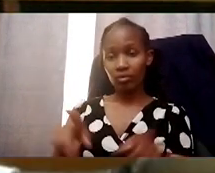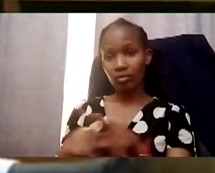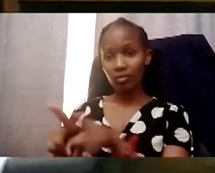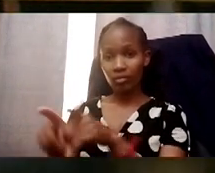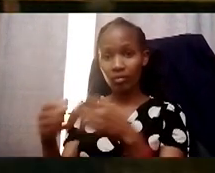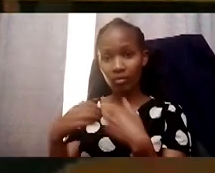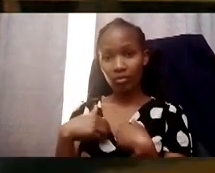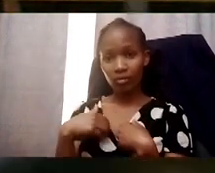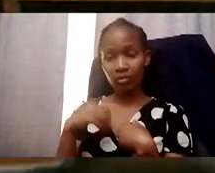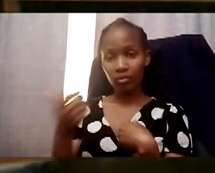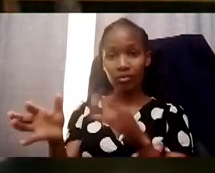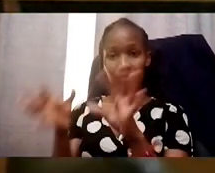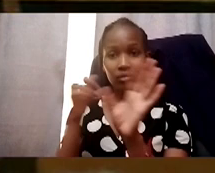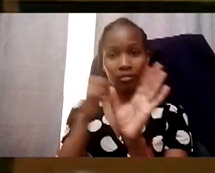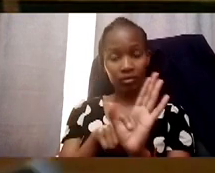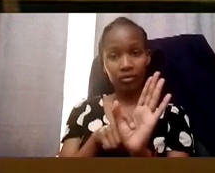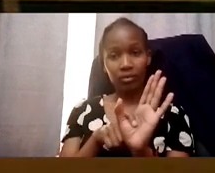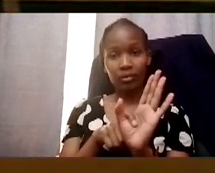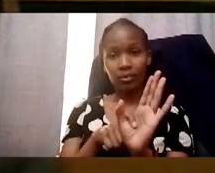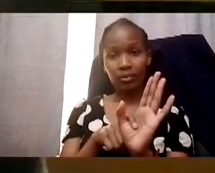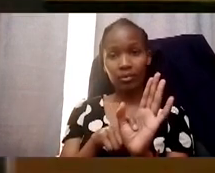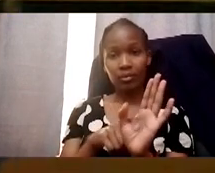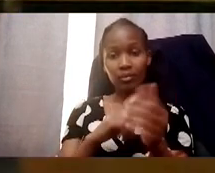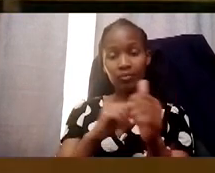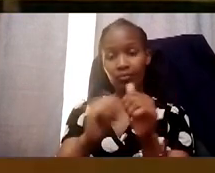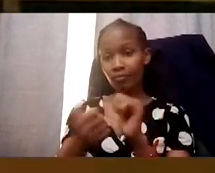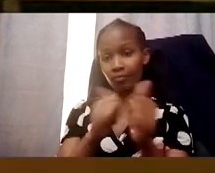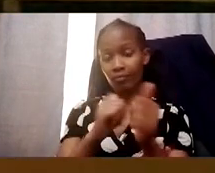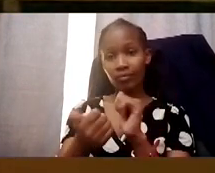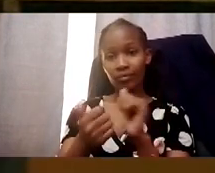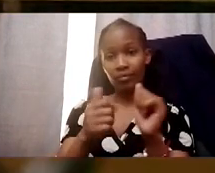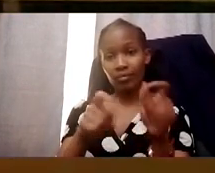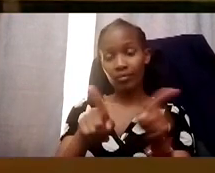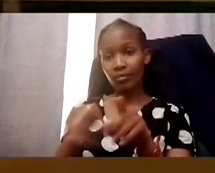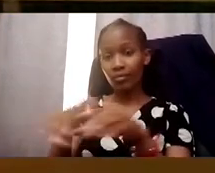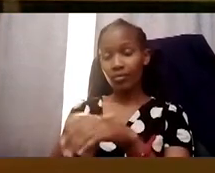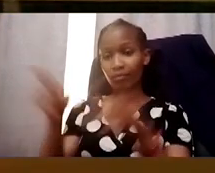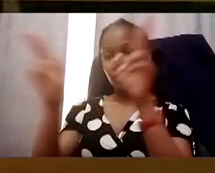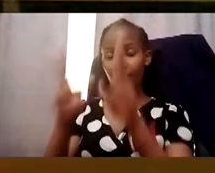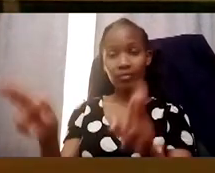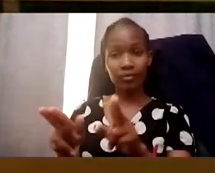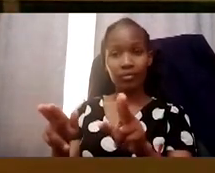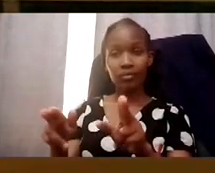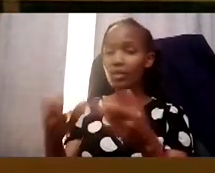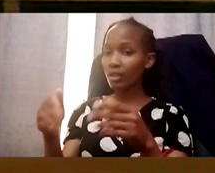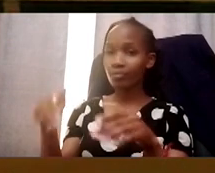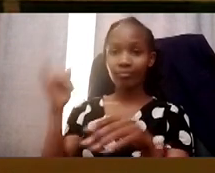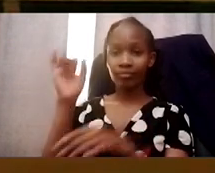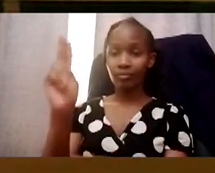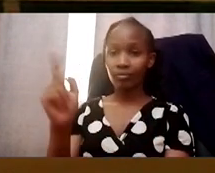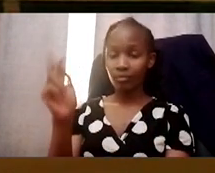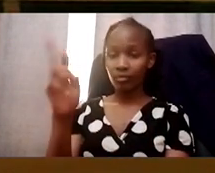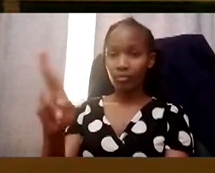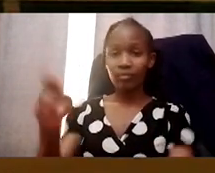join the athletics as well. And also, during inter-school competition, that's when we started now running and also doing some